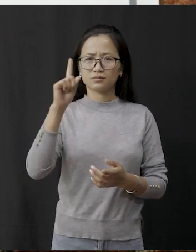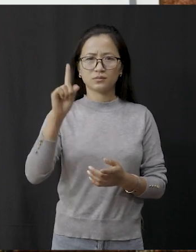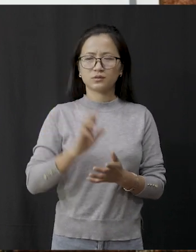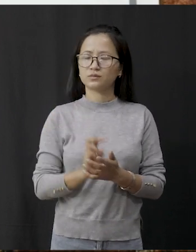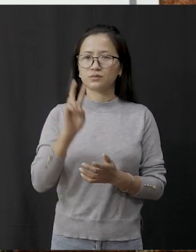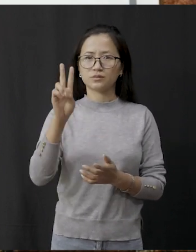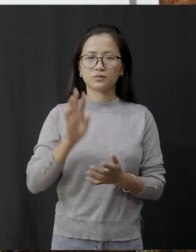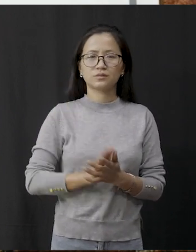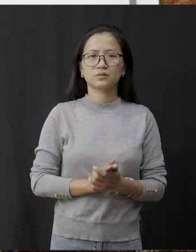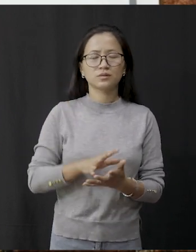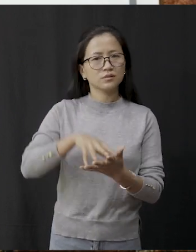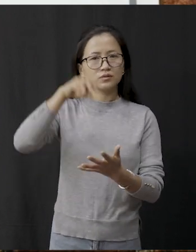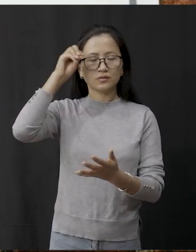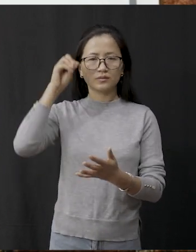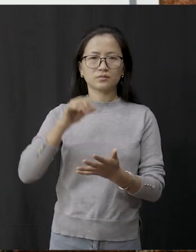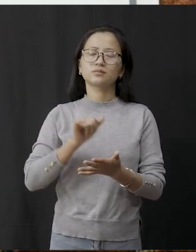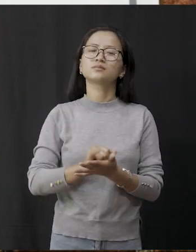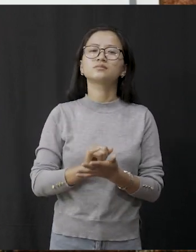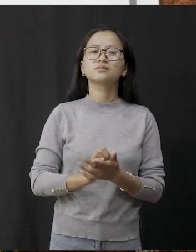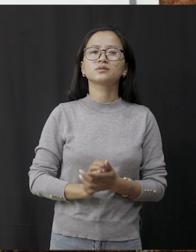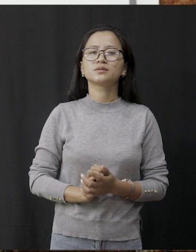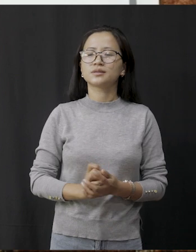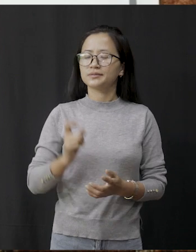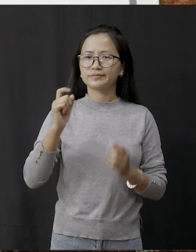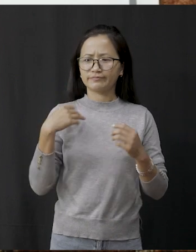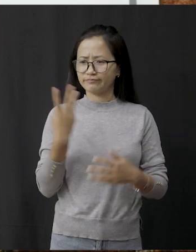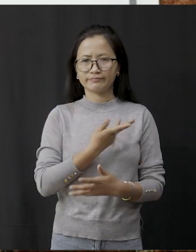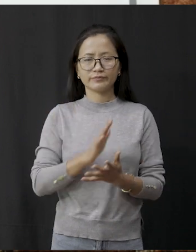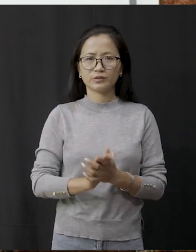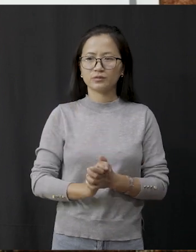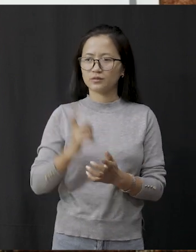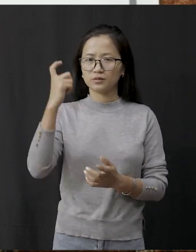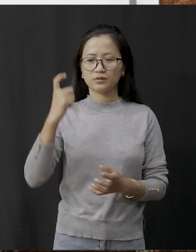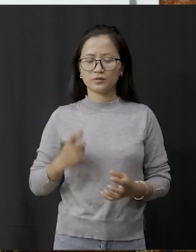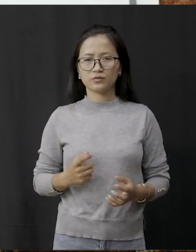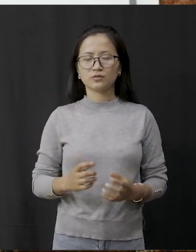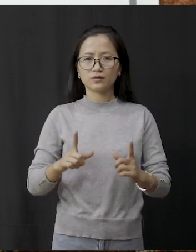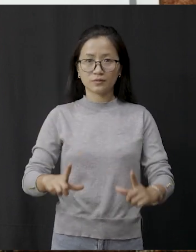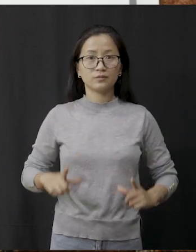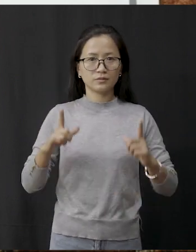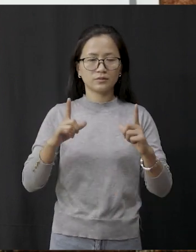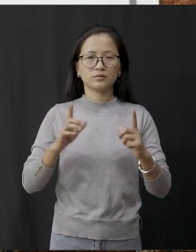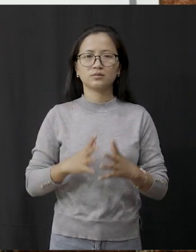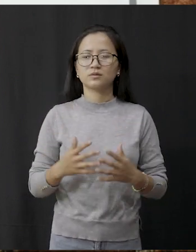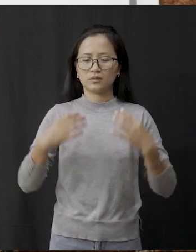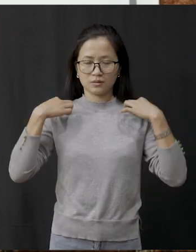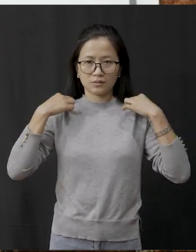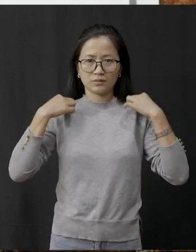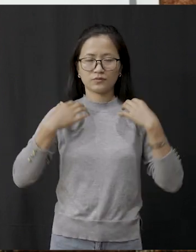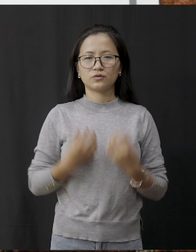class 2, we have learned that we need food for survival. We need clothes